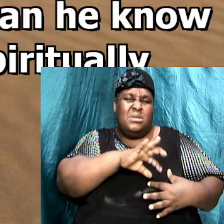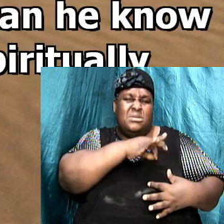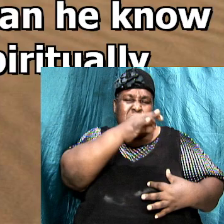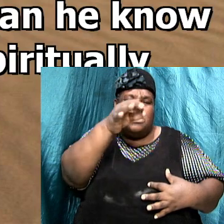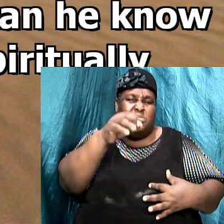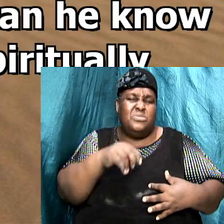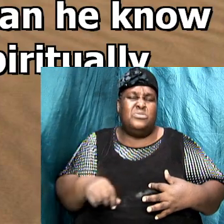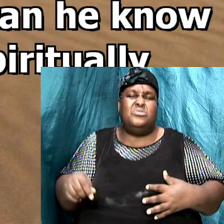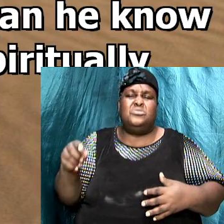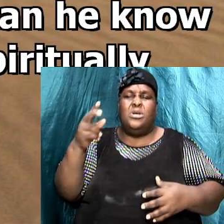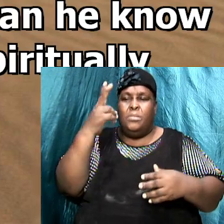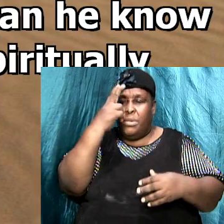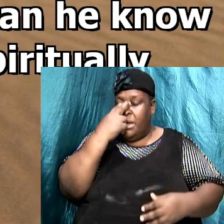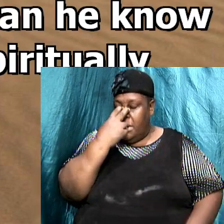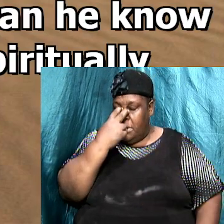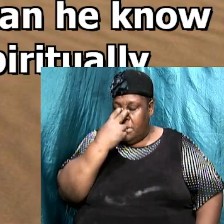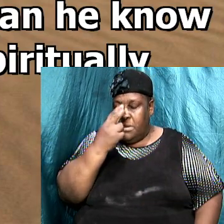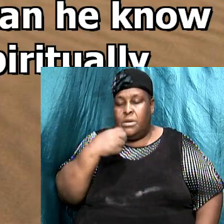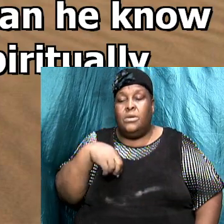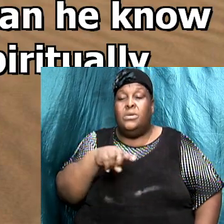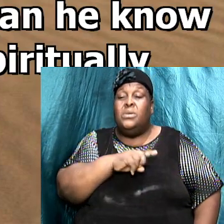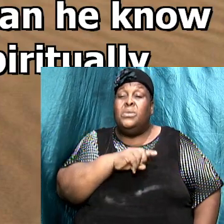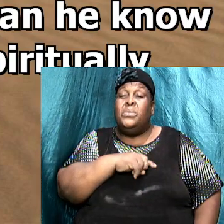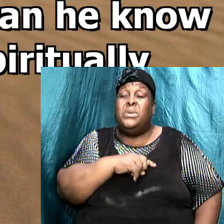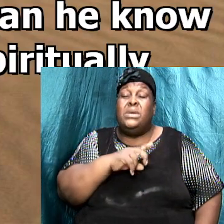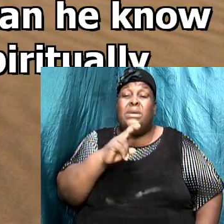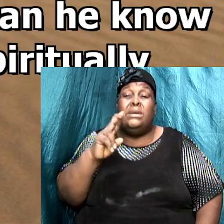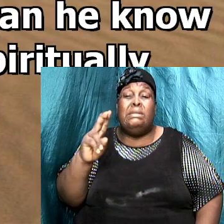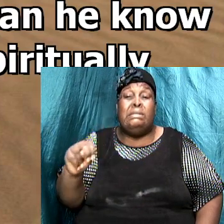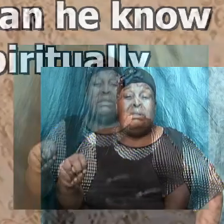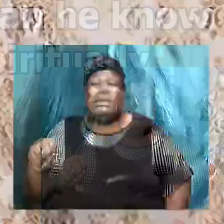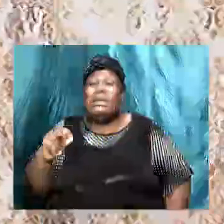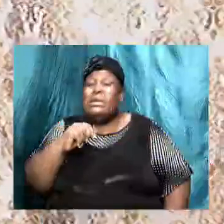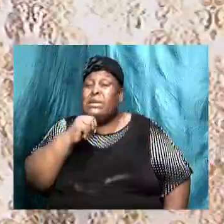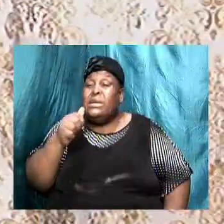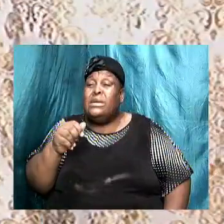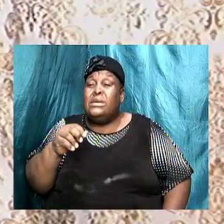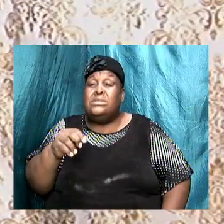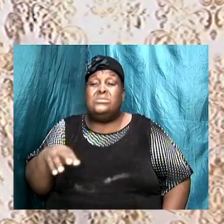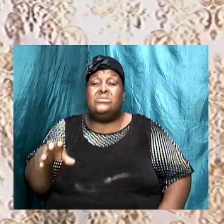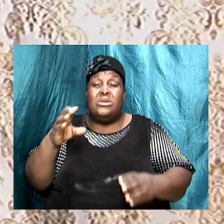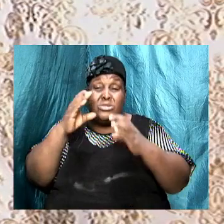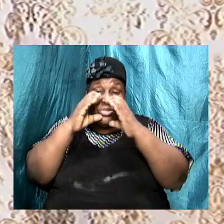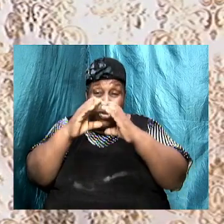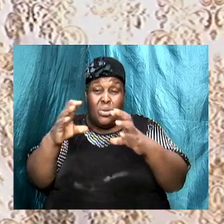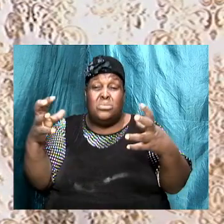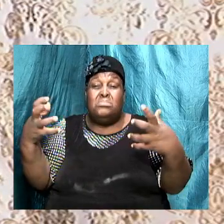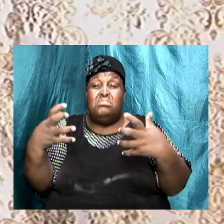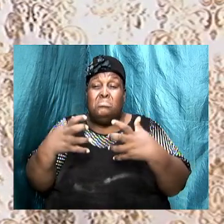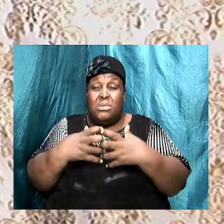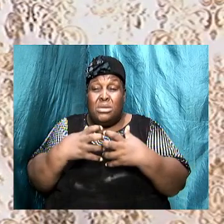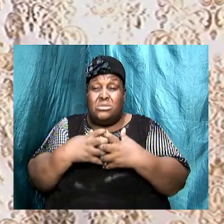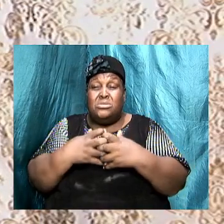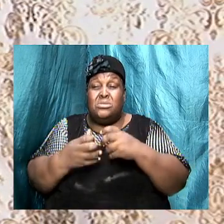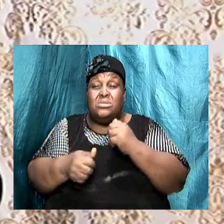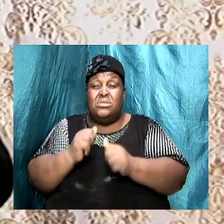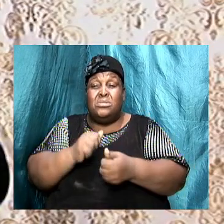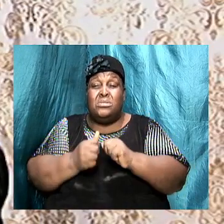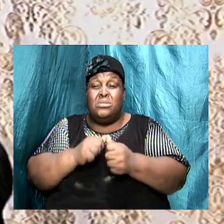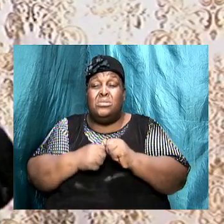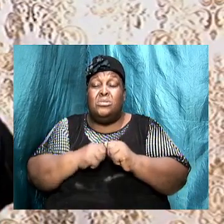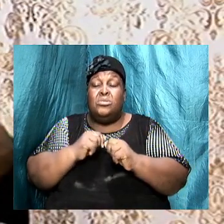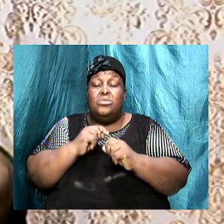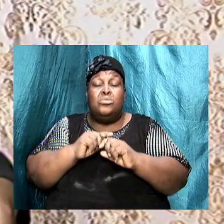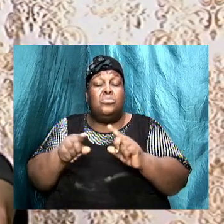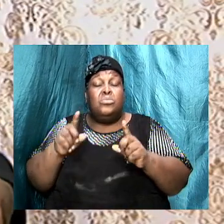of weeks ago that we need not to go forth and we need not to have a shouting match with anybody. We need not to go to any